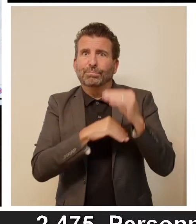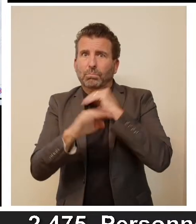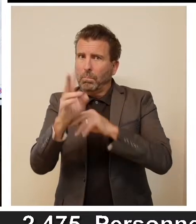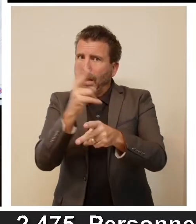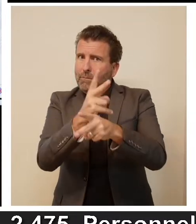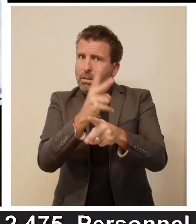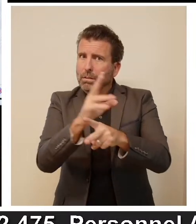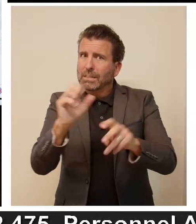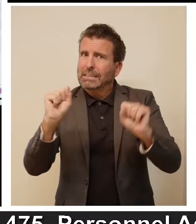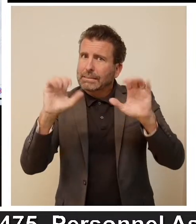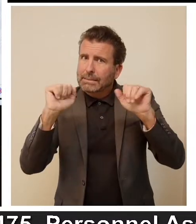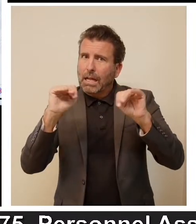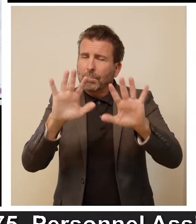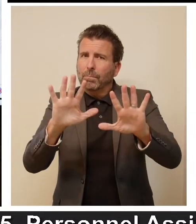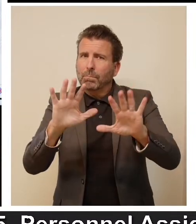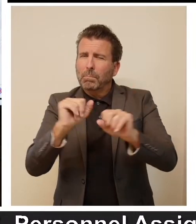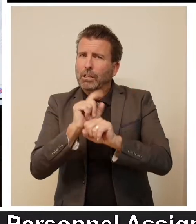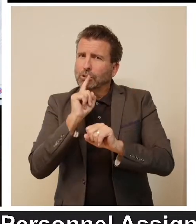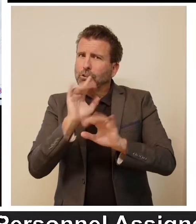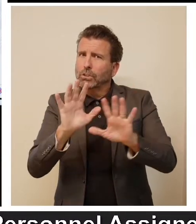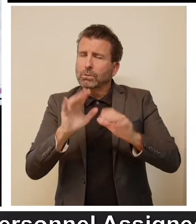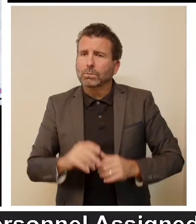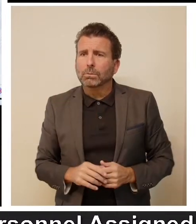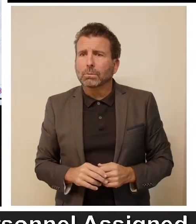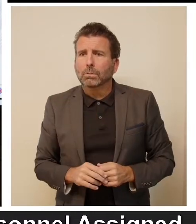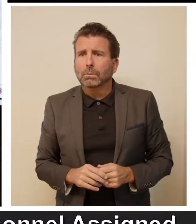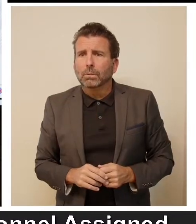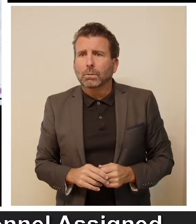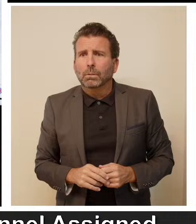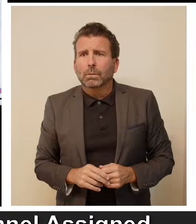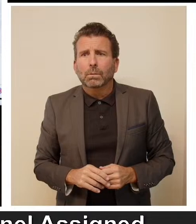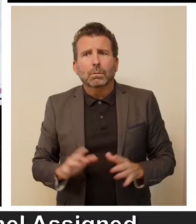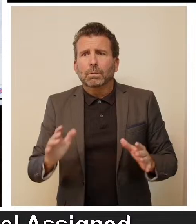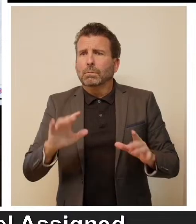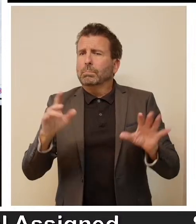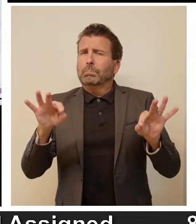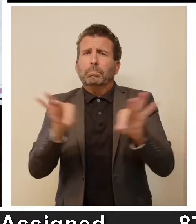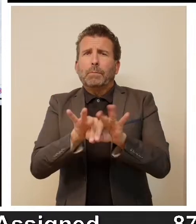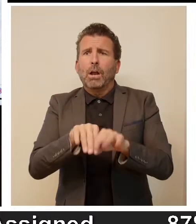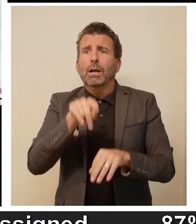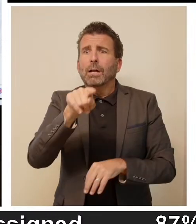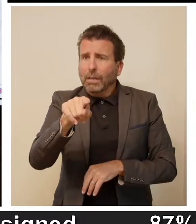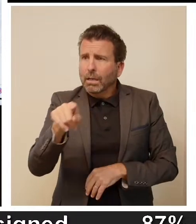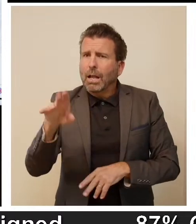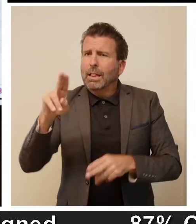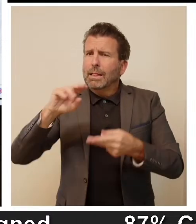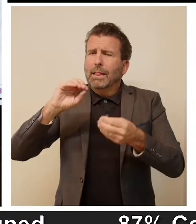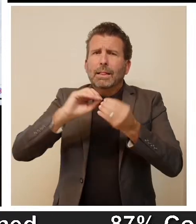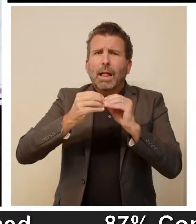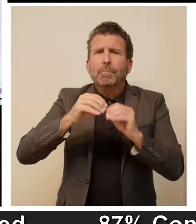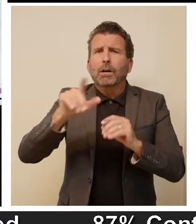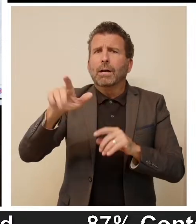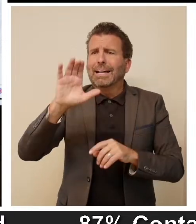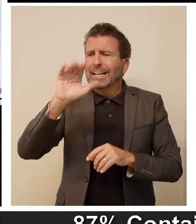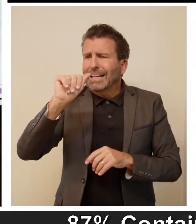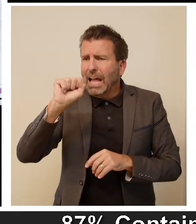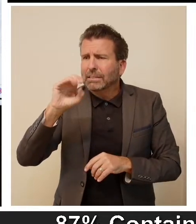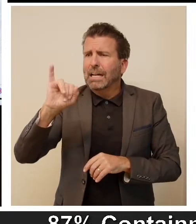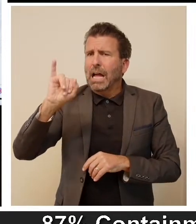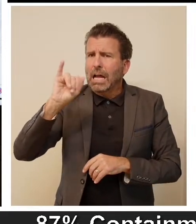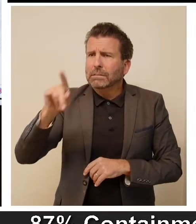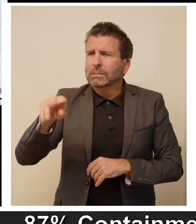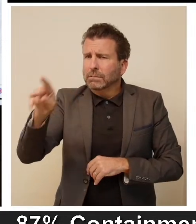If you want to access FEMA news releases and fact sheets as we put them out, you can access those